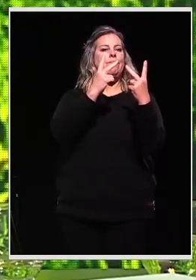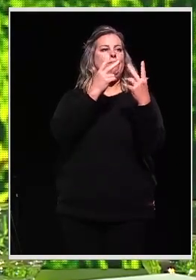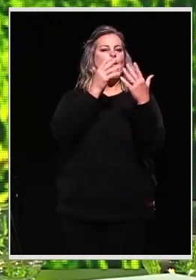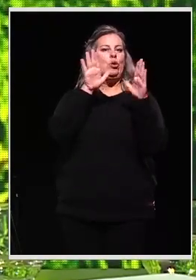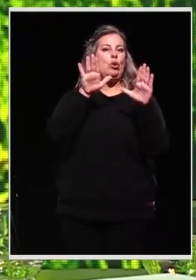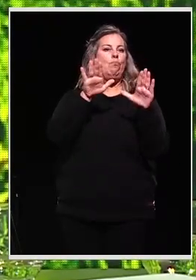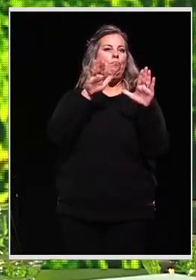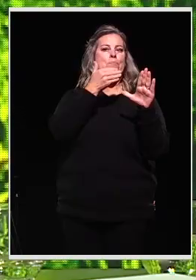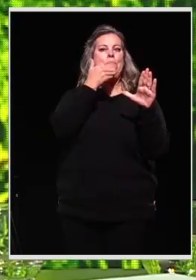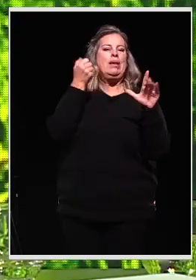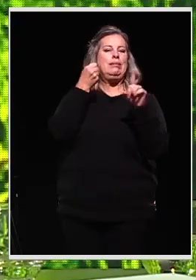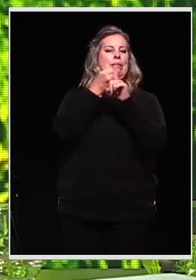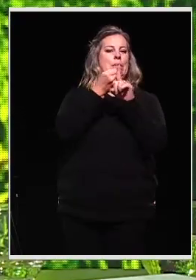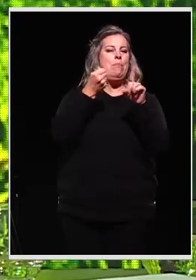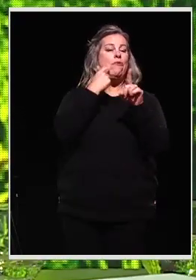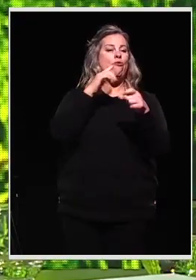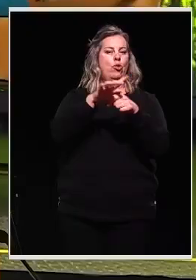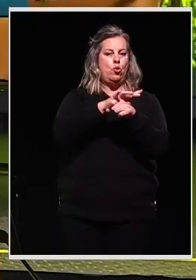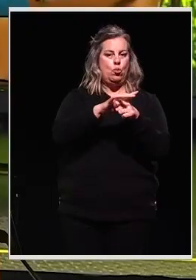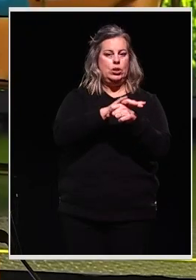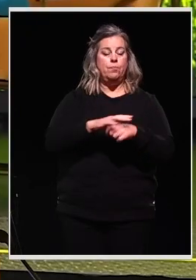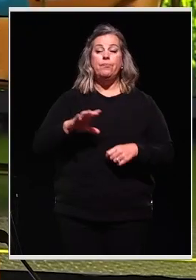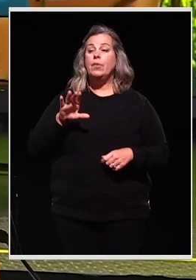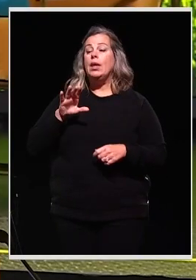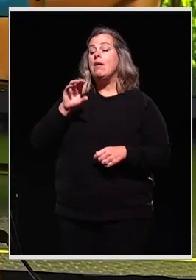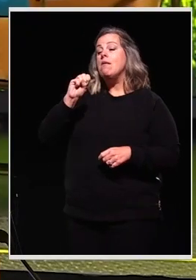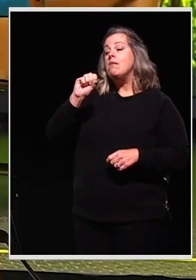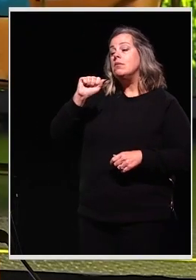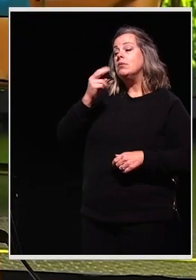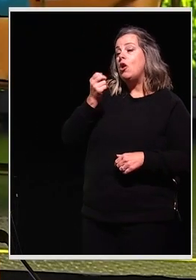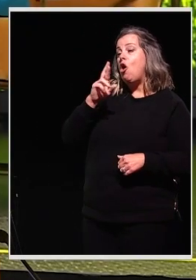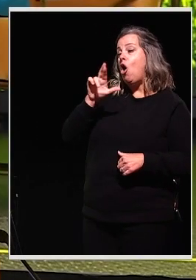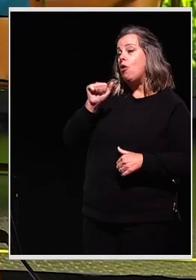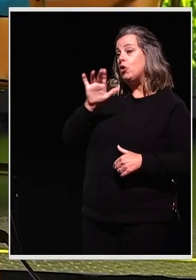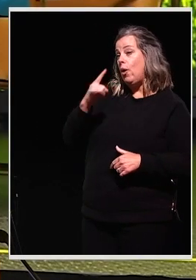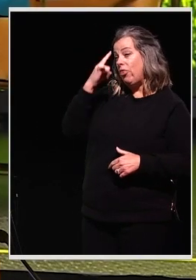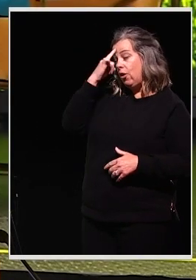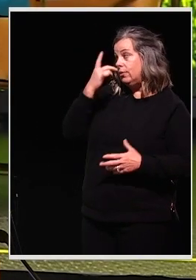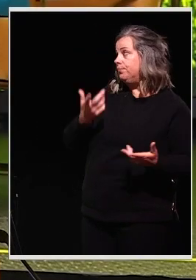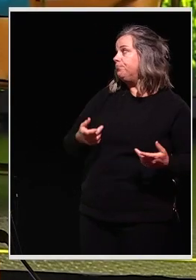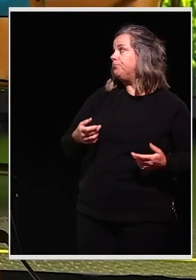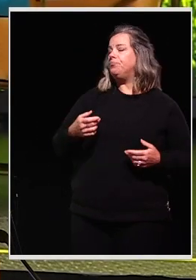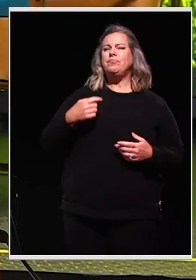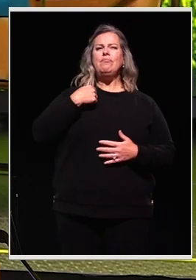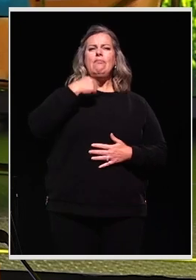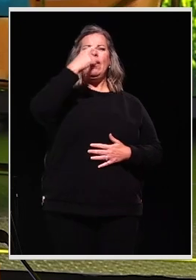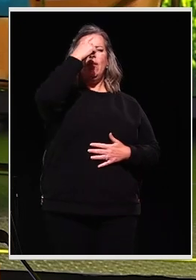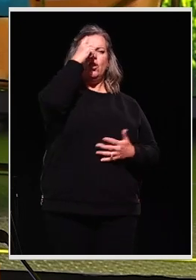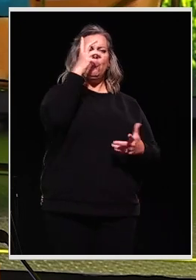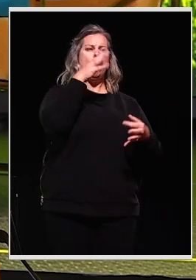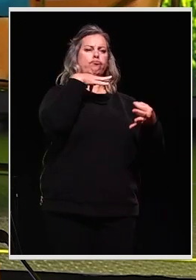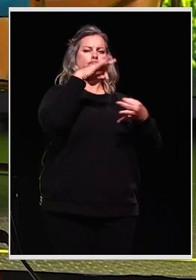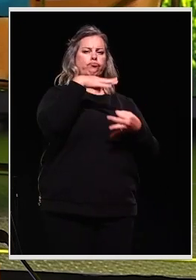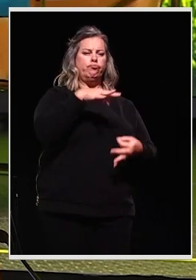for the region. Your thoughts, Sarah Moon? I think you said most of it. I